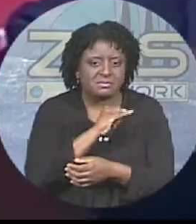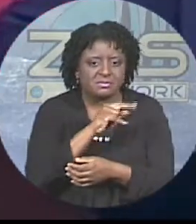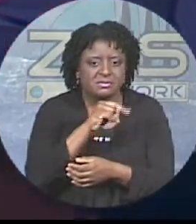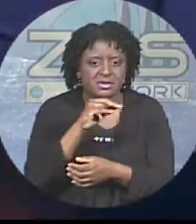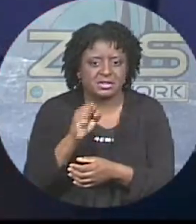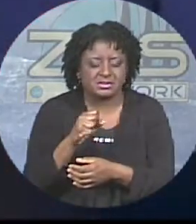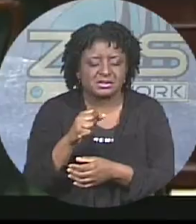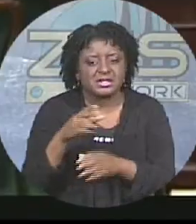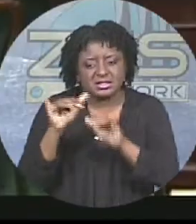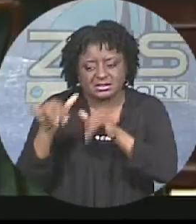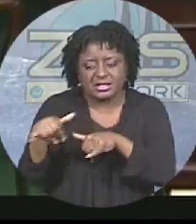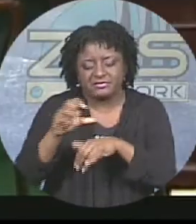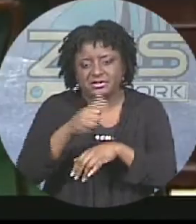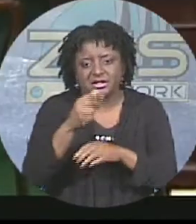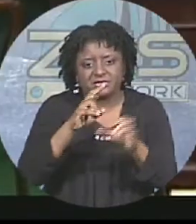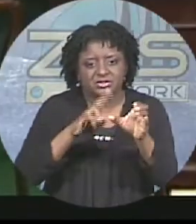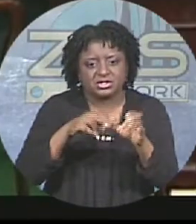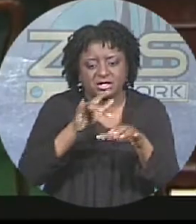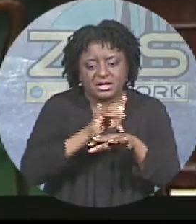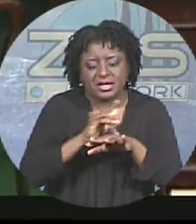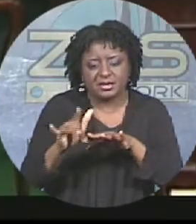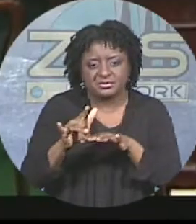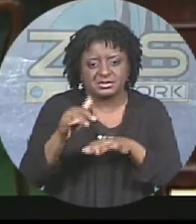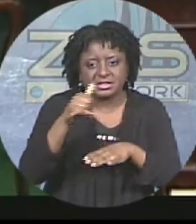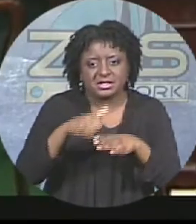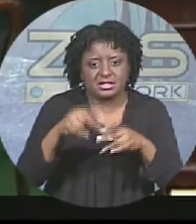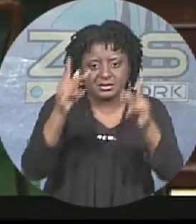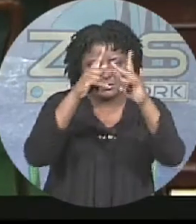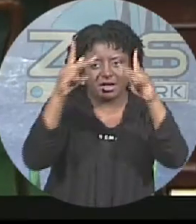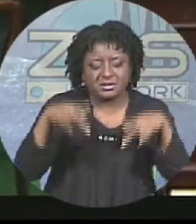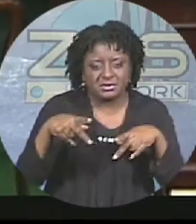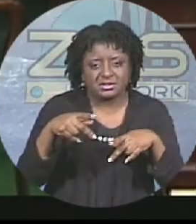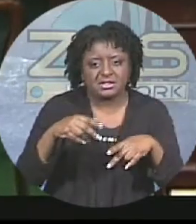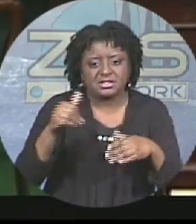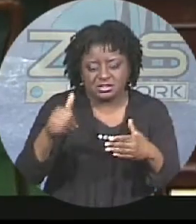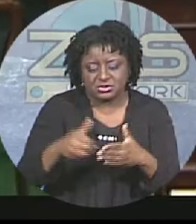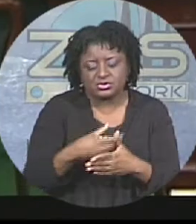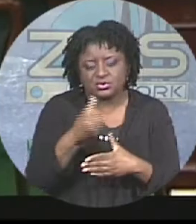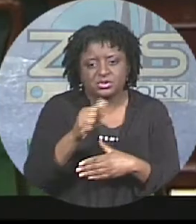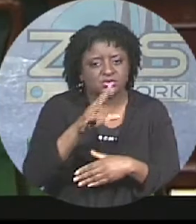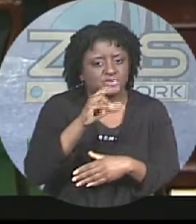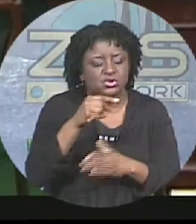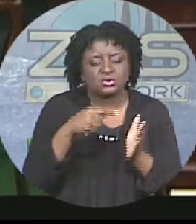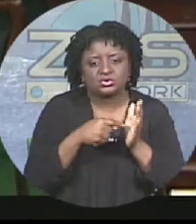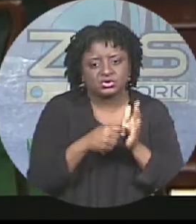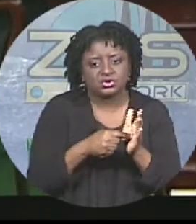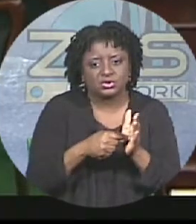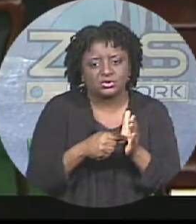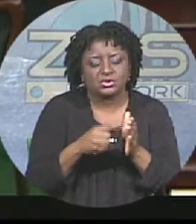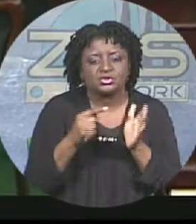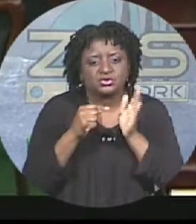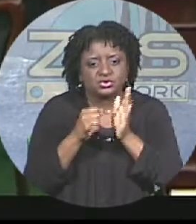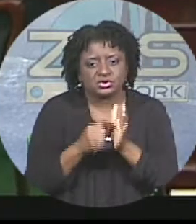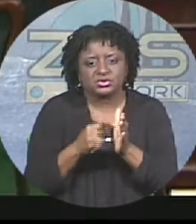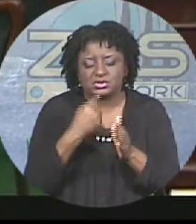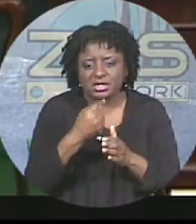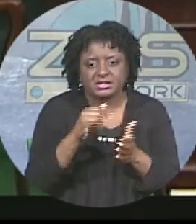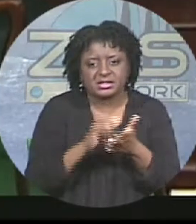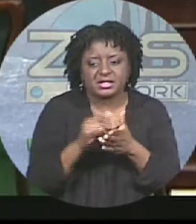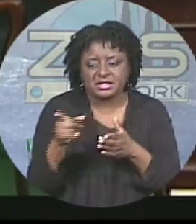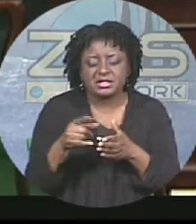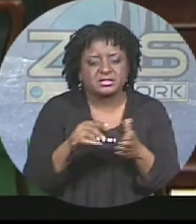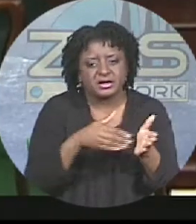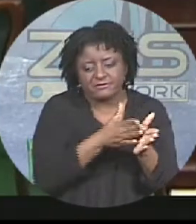another chair empty in the halls of Parliament, and his latest no-show is a clear indication that he is avoiding all possibility of